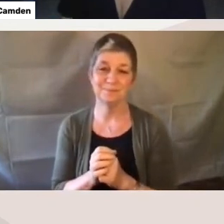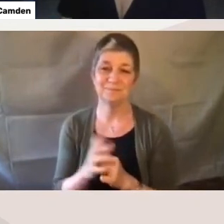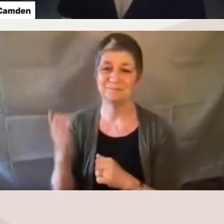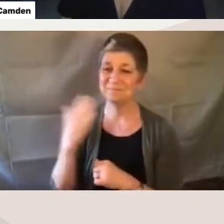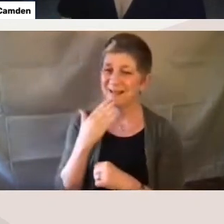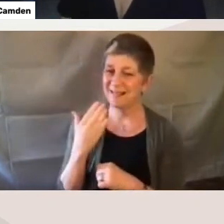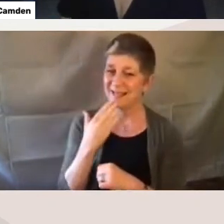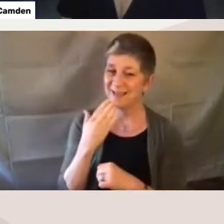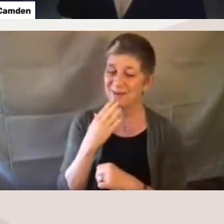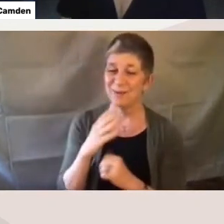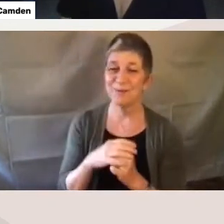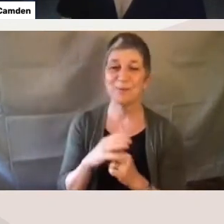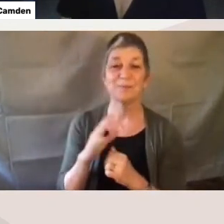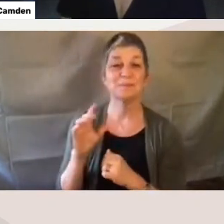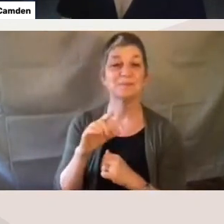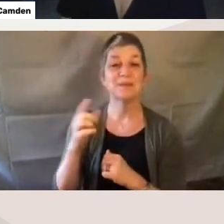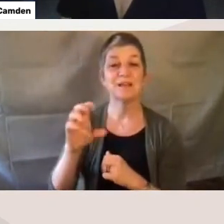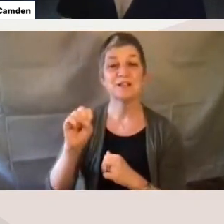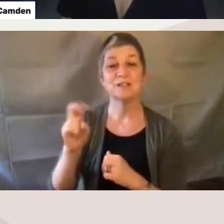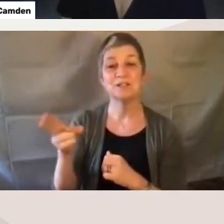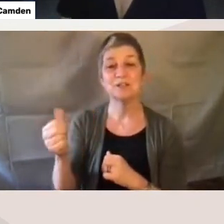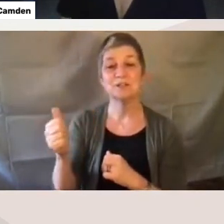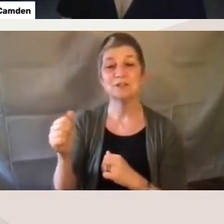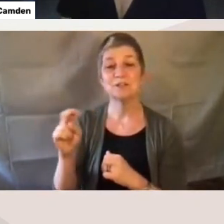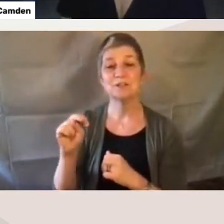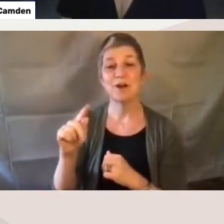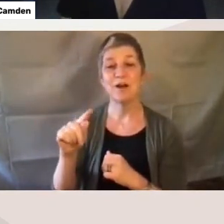Thank you, Savannah. Shanta?